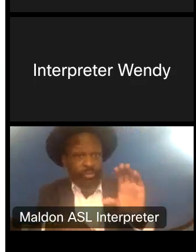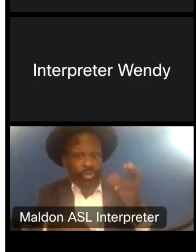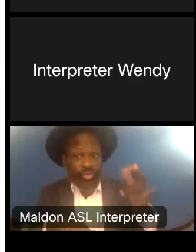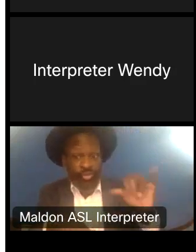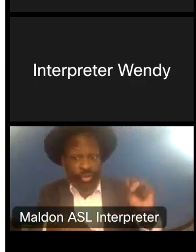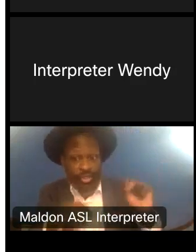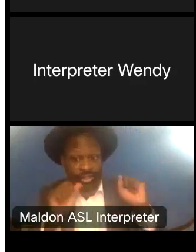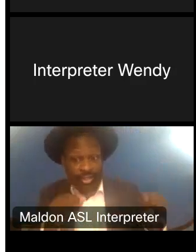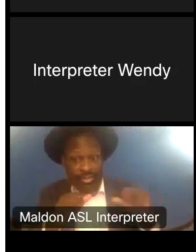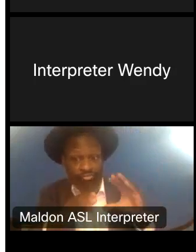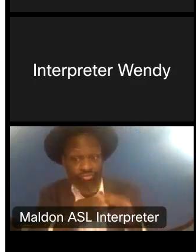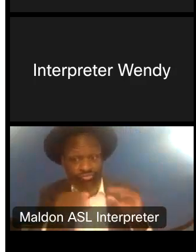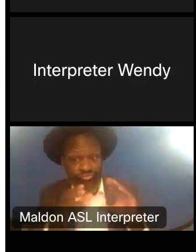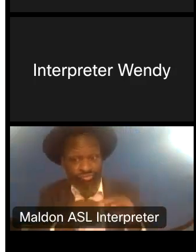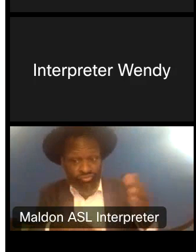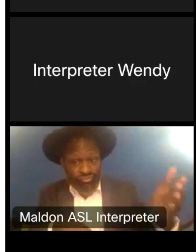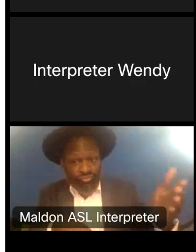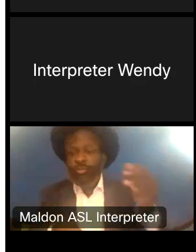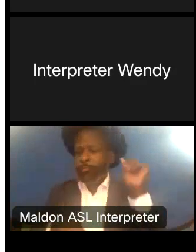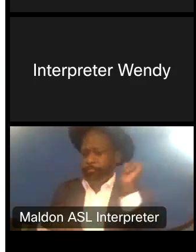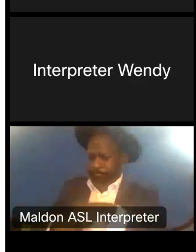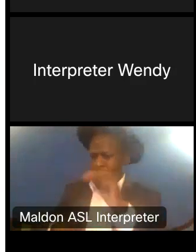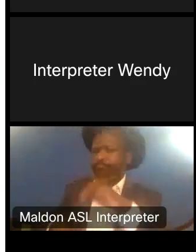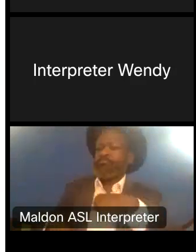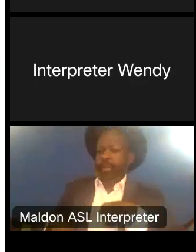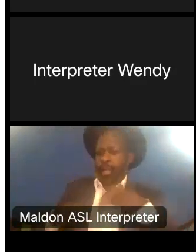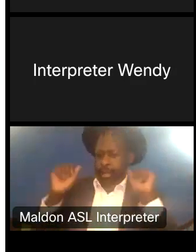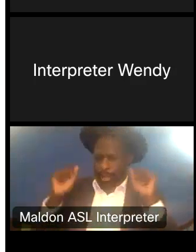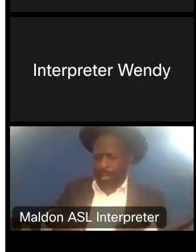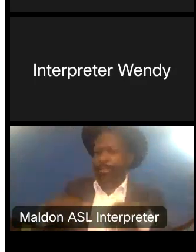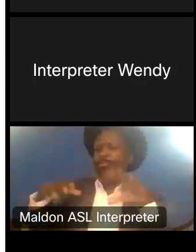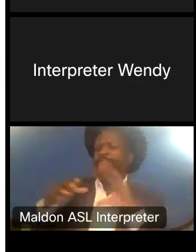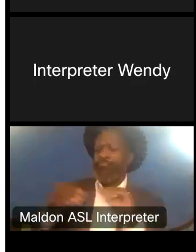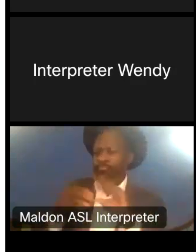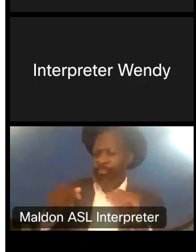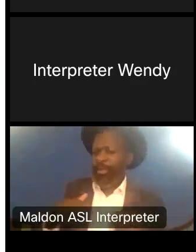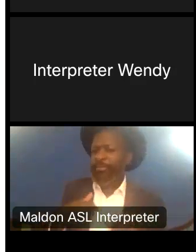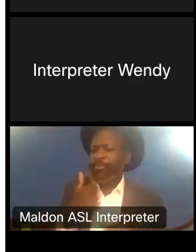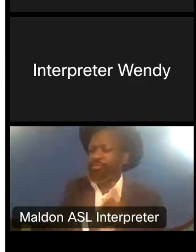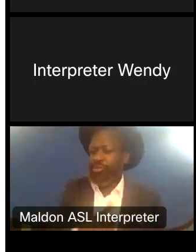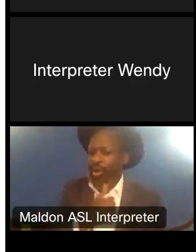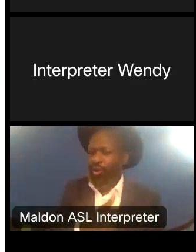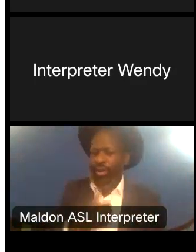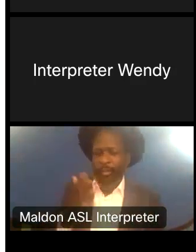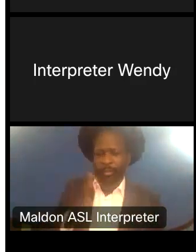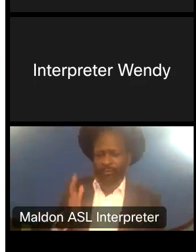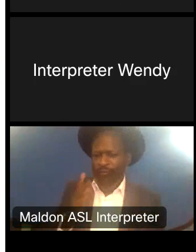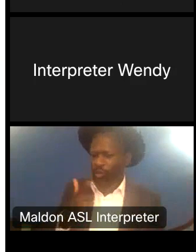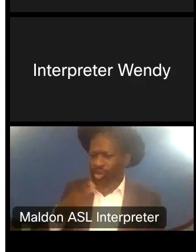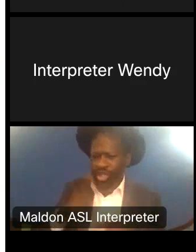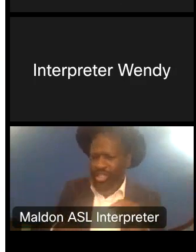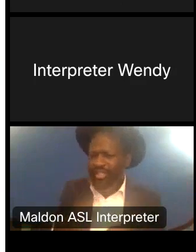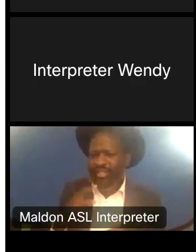Yeah, I can speak to that. Can you hear me? Sorry, it seems I was breaking out when I was presenting. So can you hear me more clearly